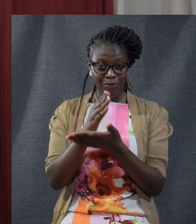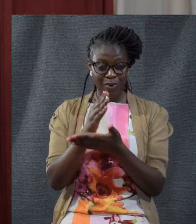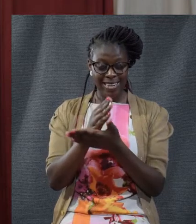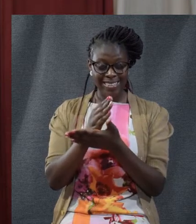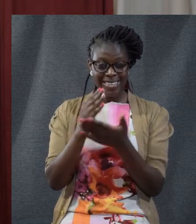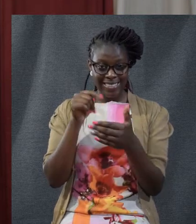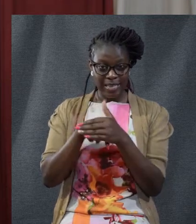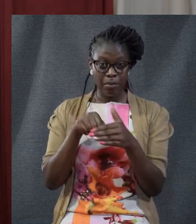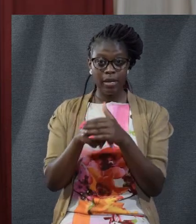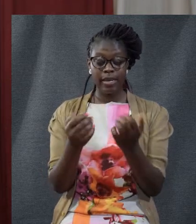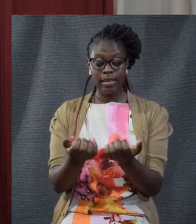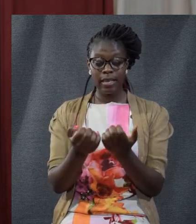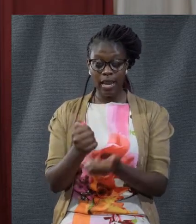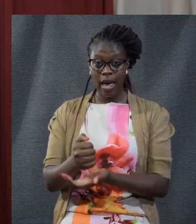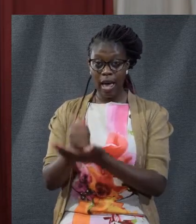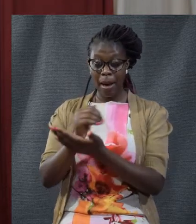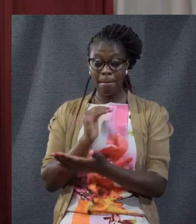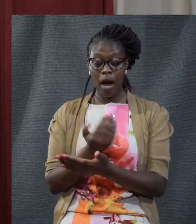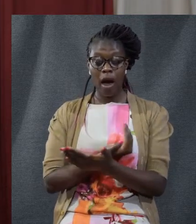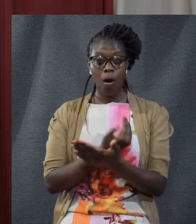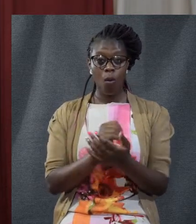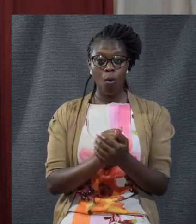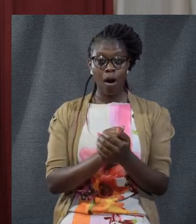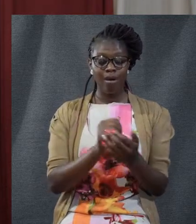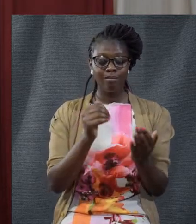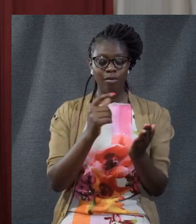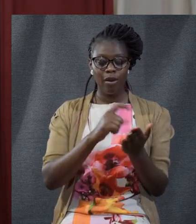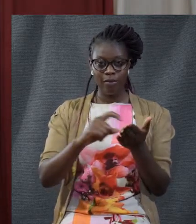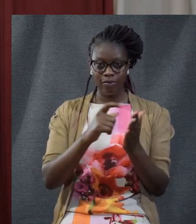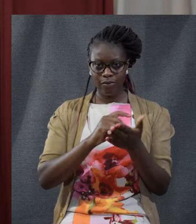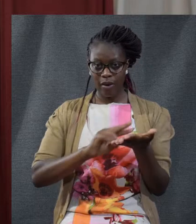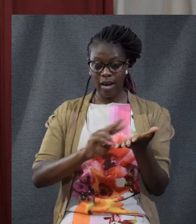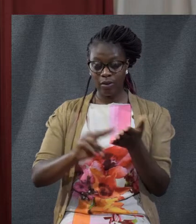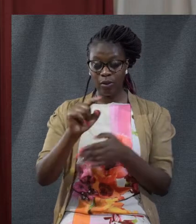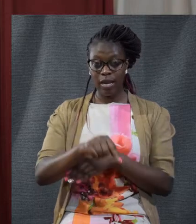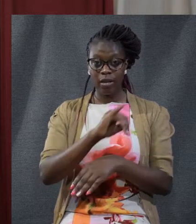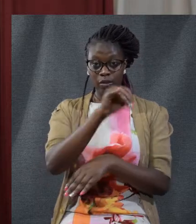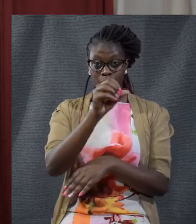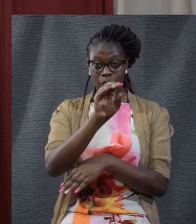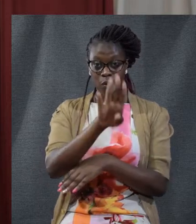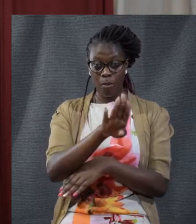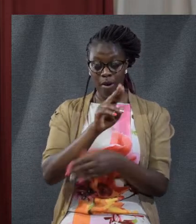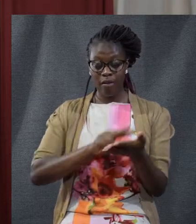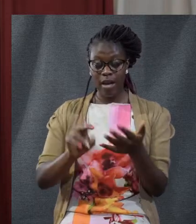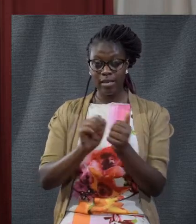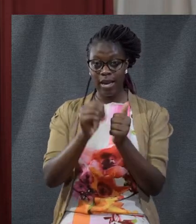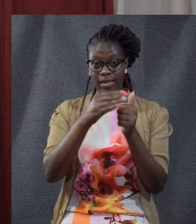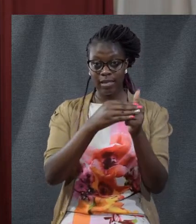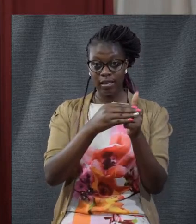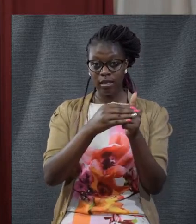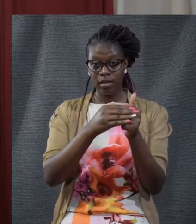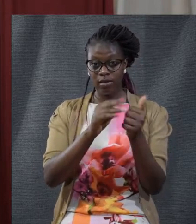in desperation. And our text for today is Job 19, verses 10 to 27. Job